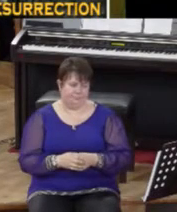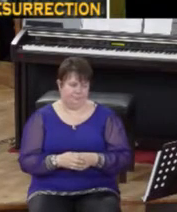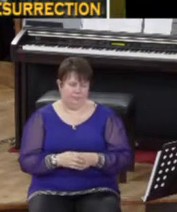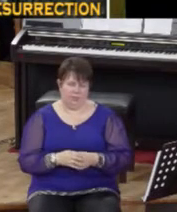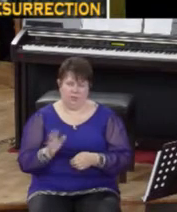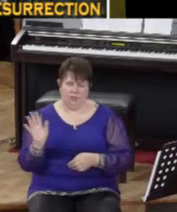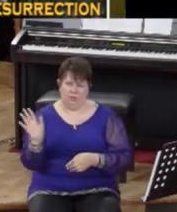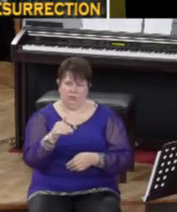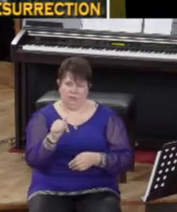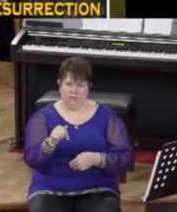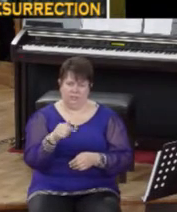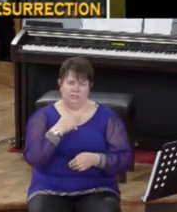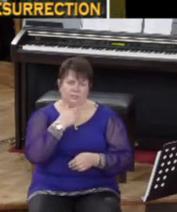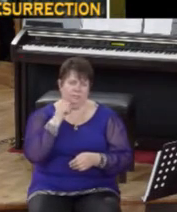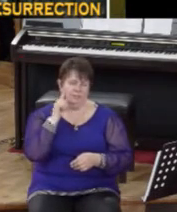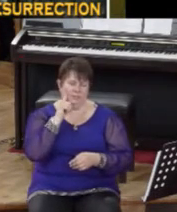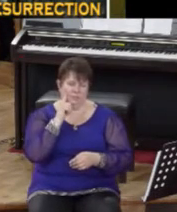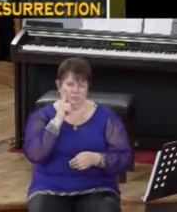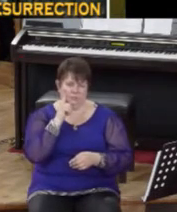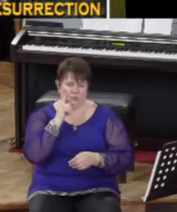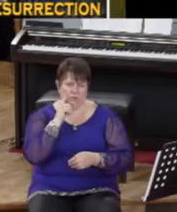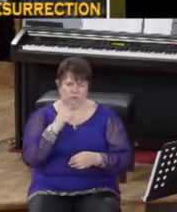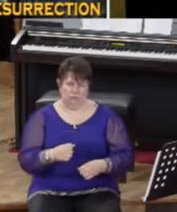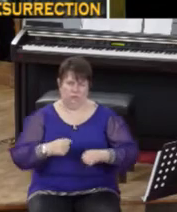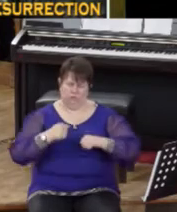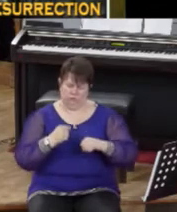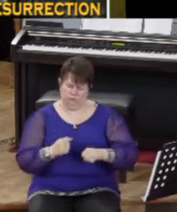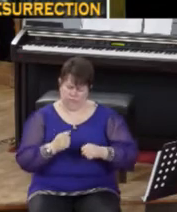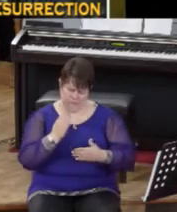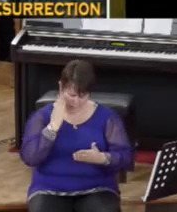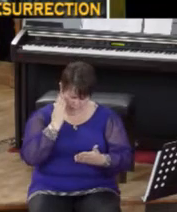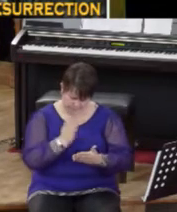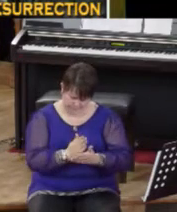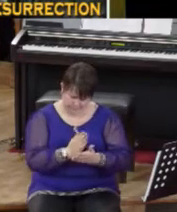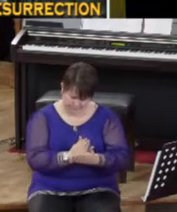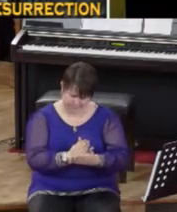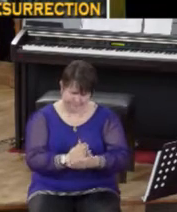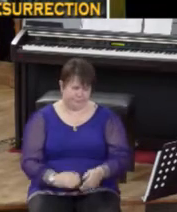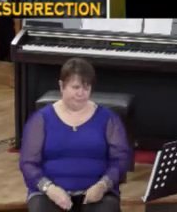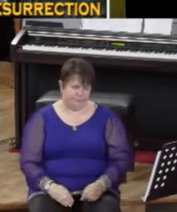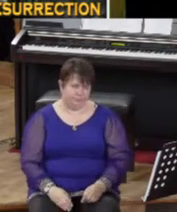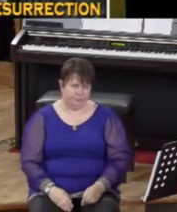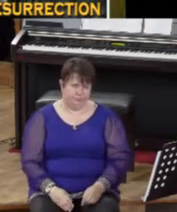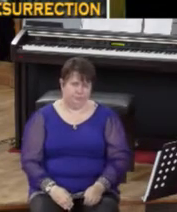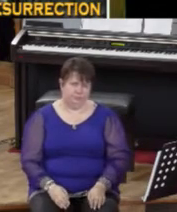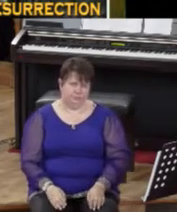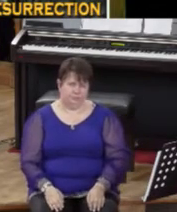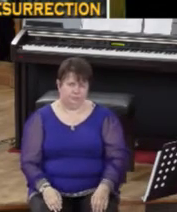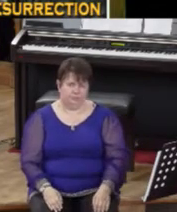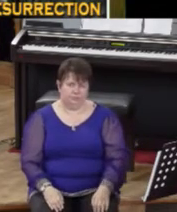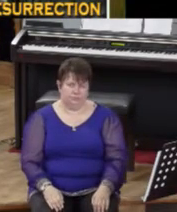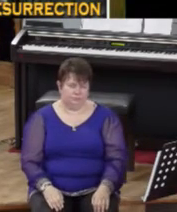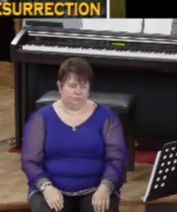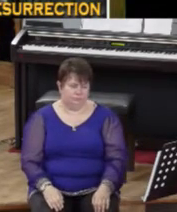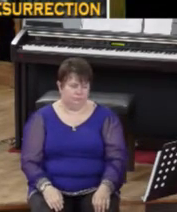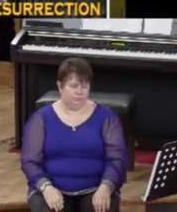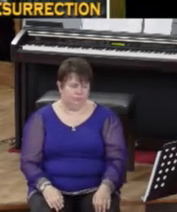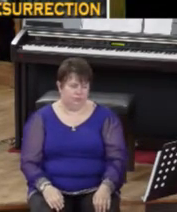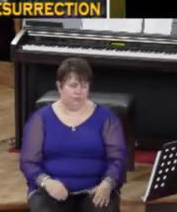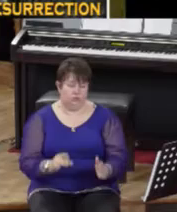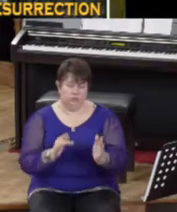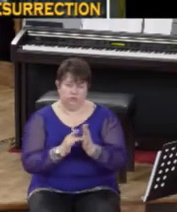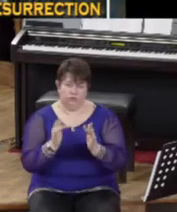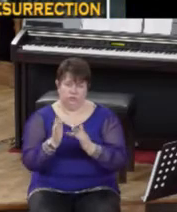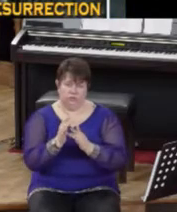These people were utterly committed to the truth that